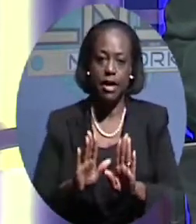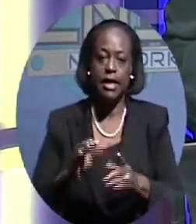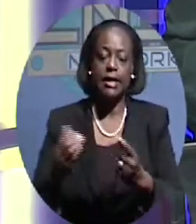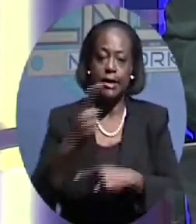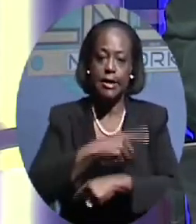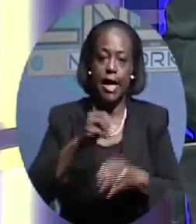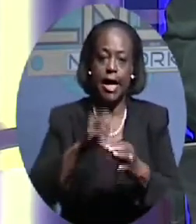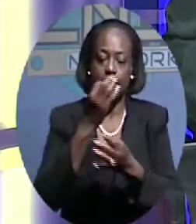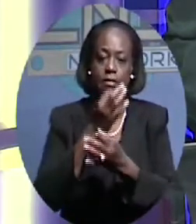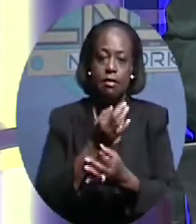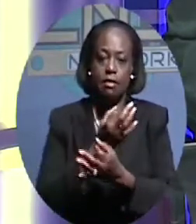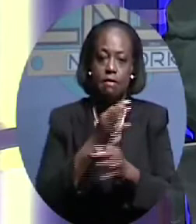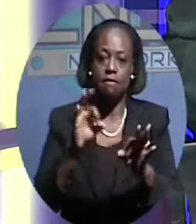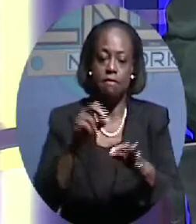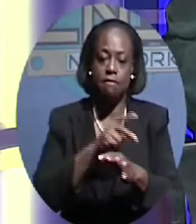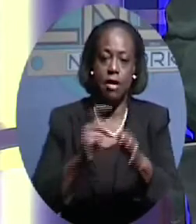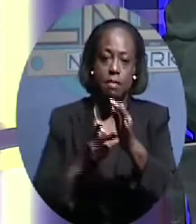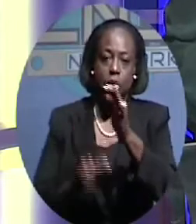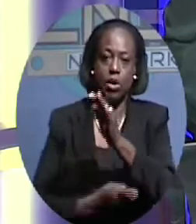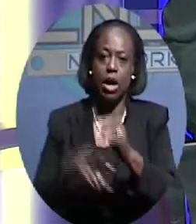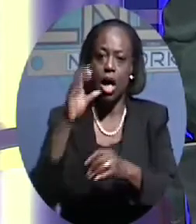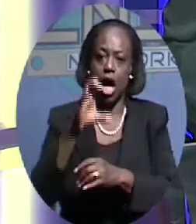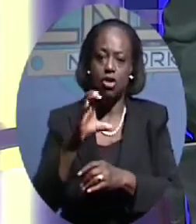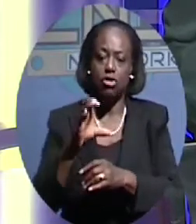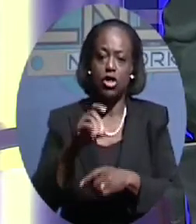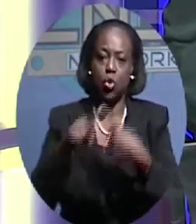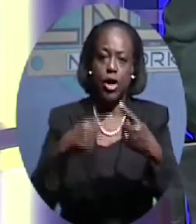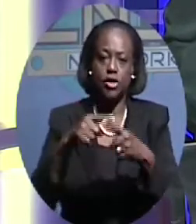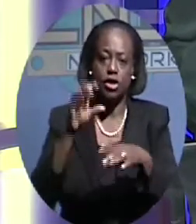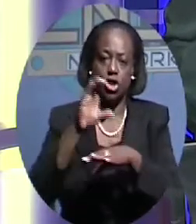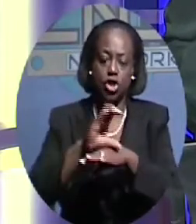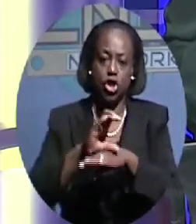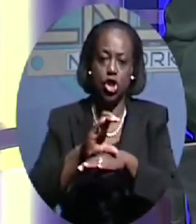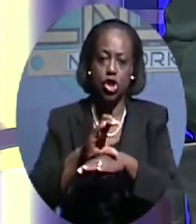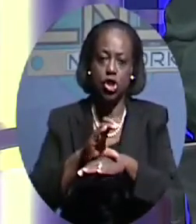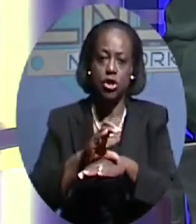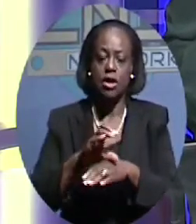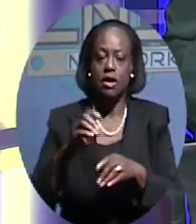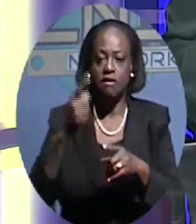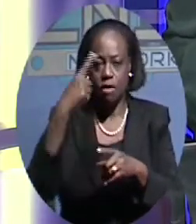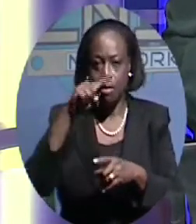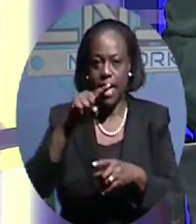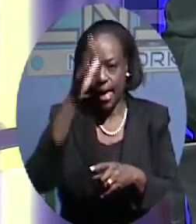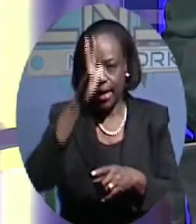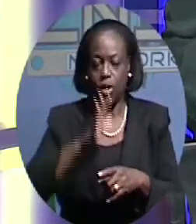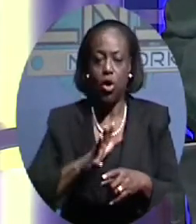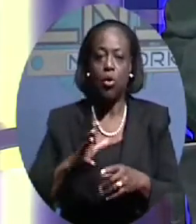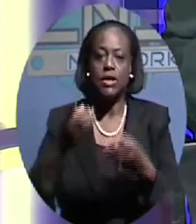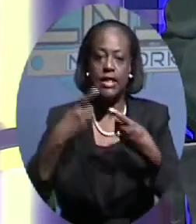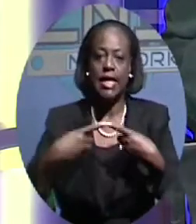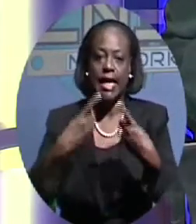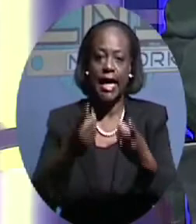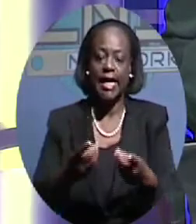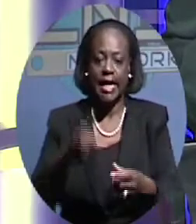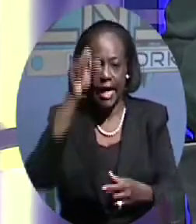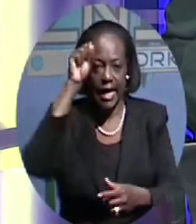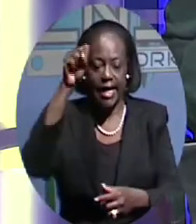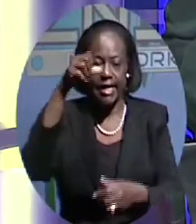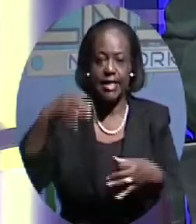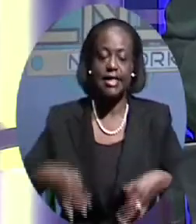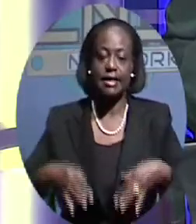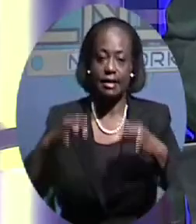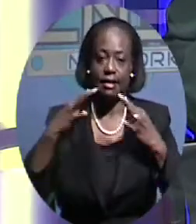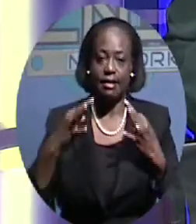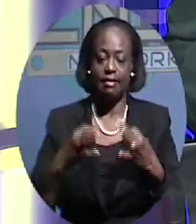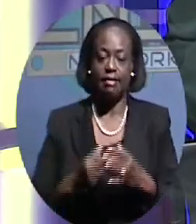filled the church to remember the life of a man who many say dedicated his life to helping others excel. Megan Shepherd of our Northern Service has the